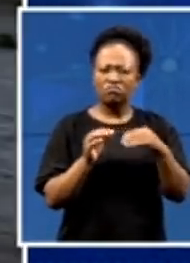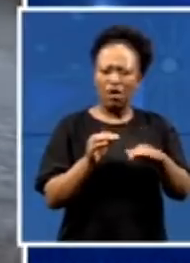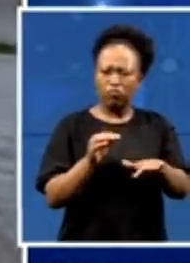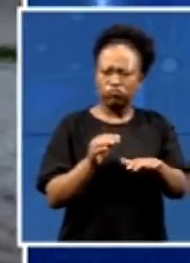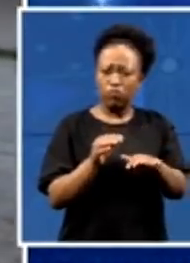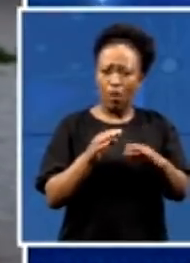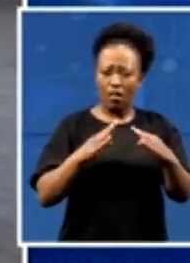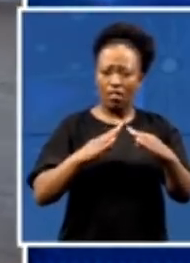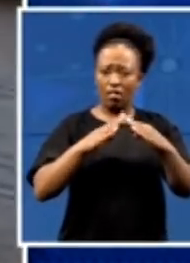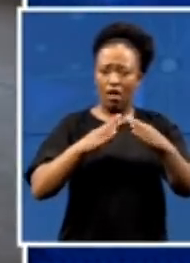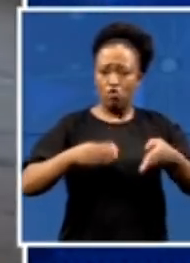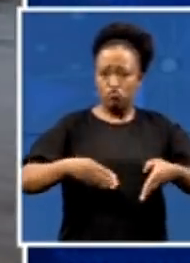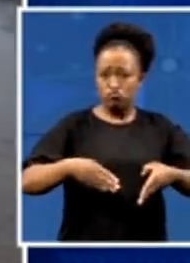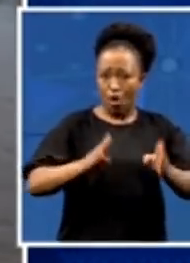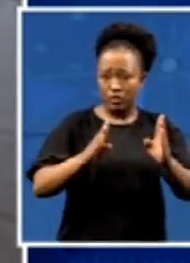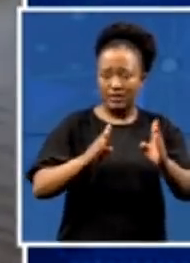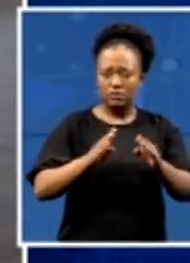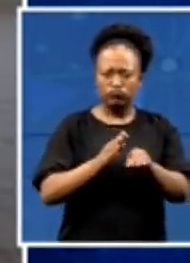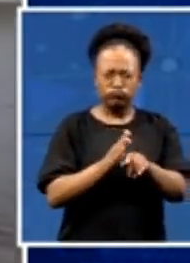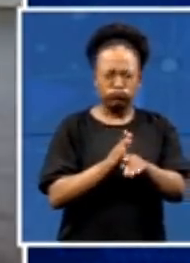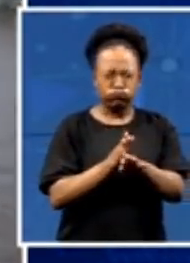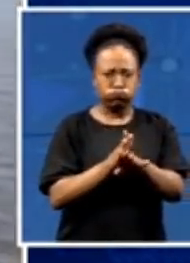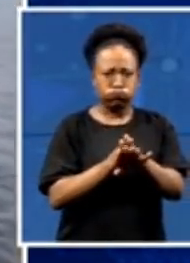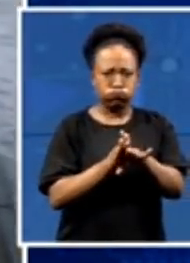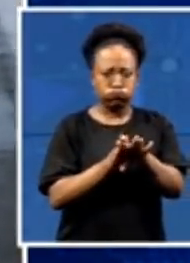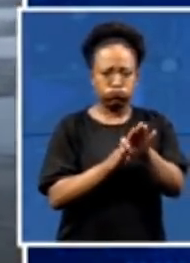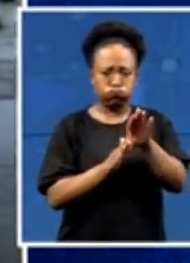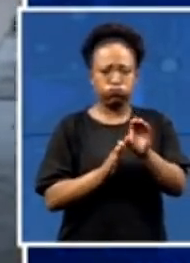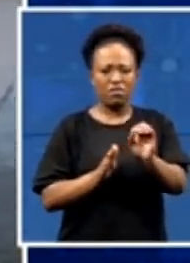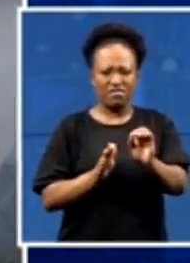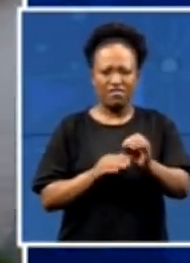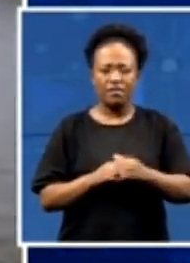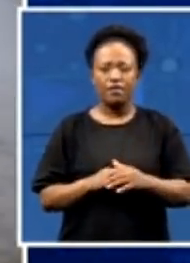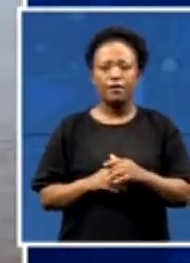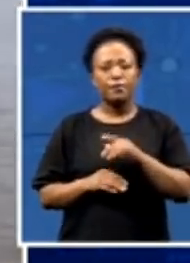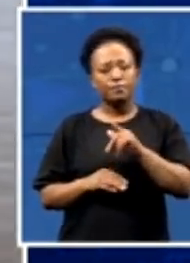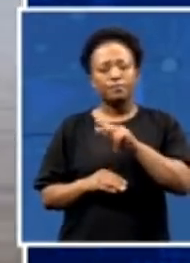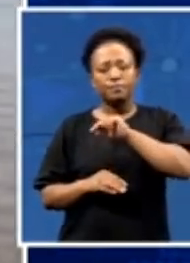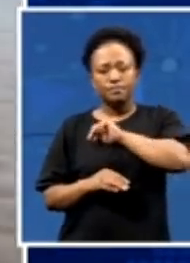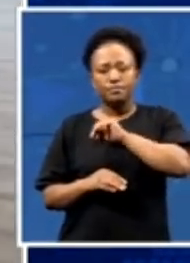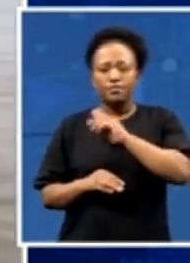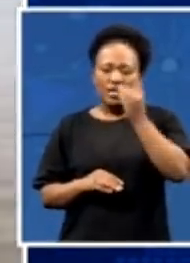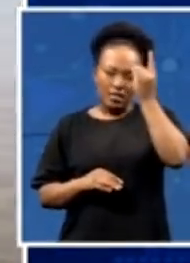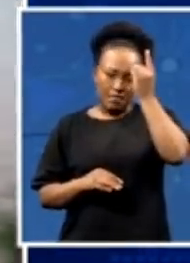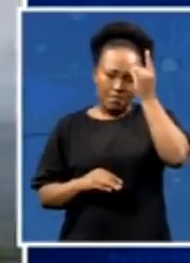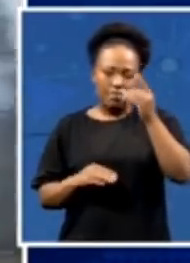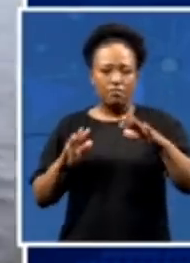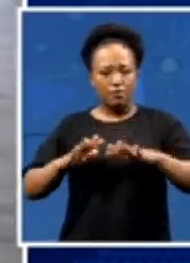other parts of KwaZulu-Natal, not only the Durban that is experiencing difficulty in terms